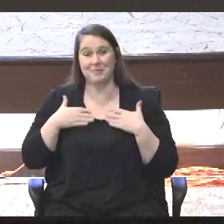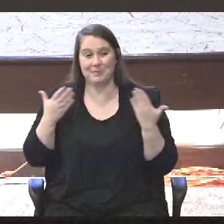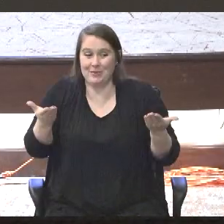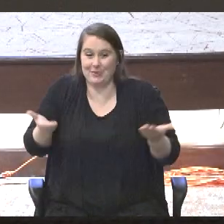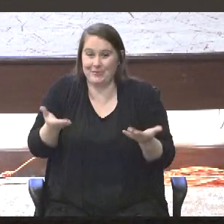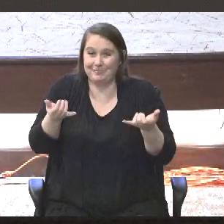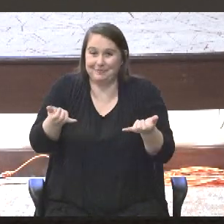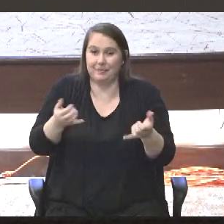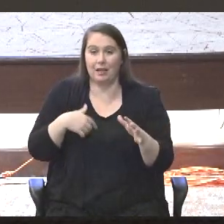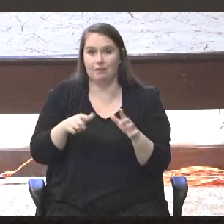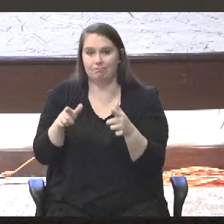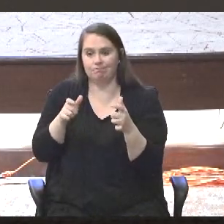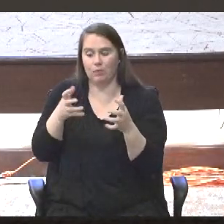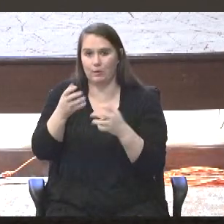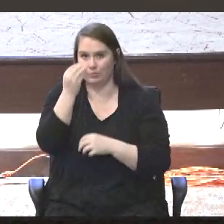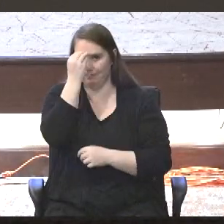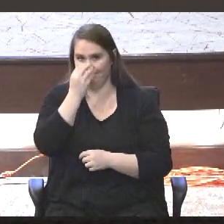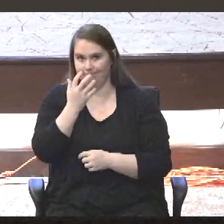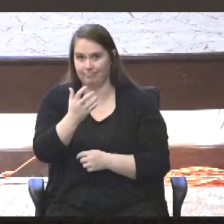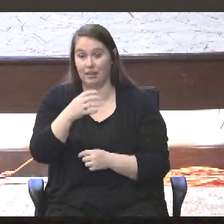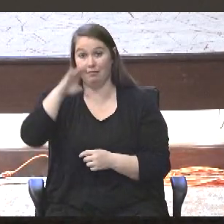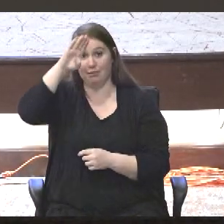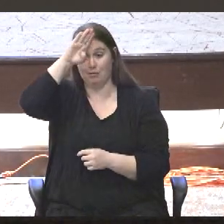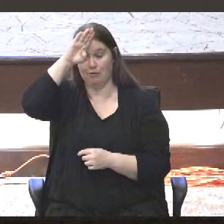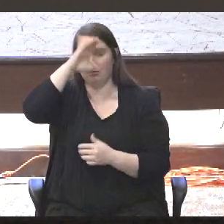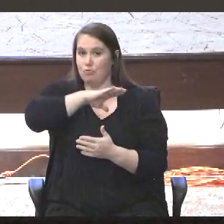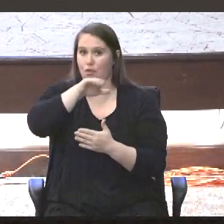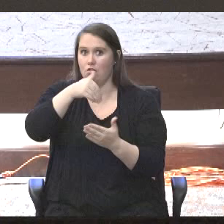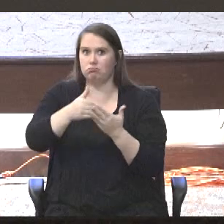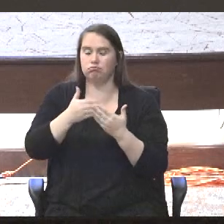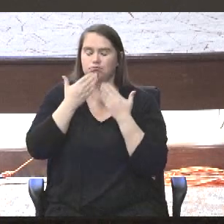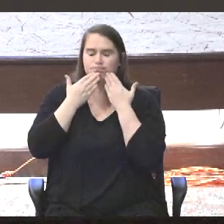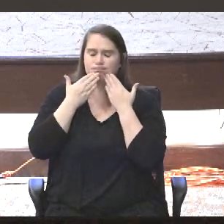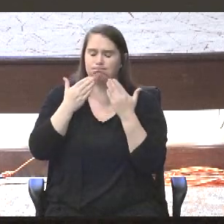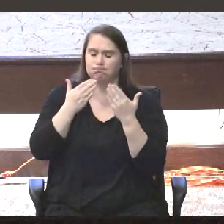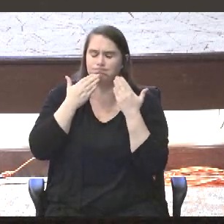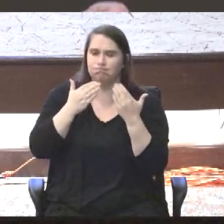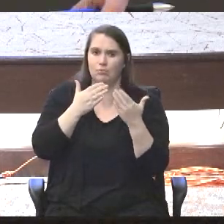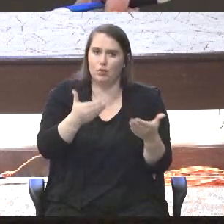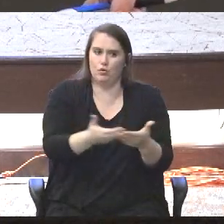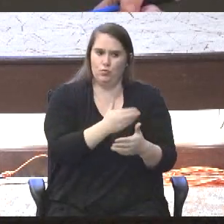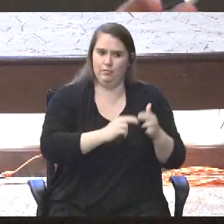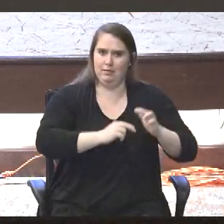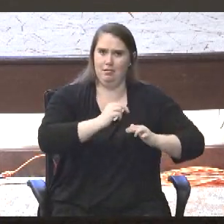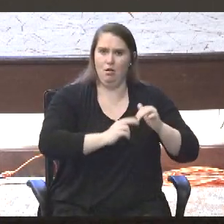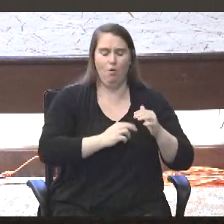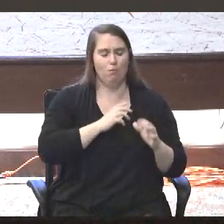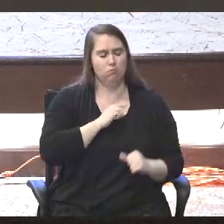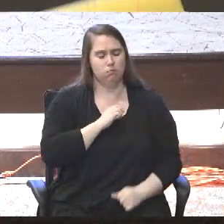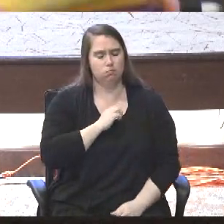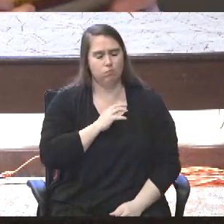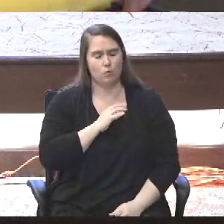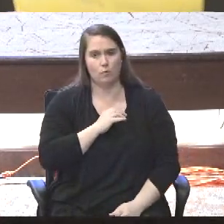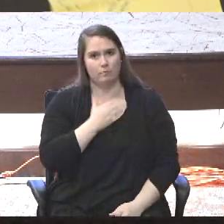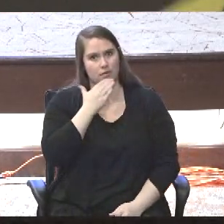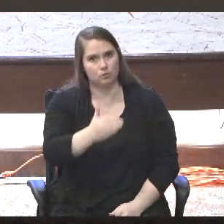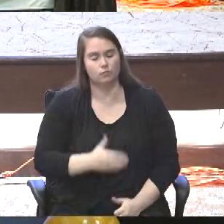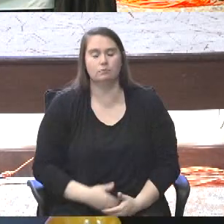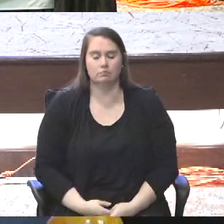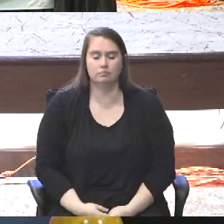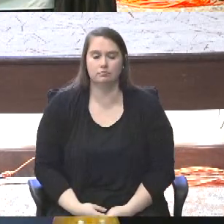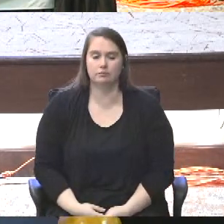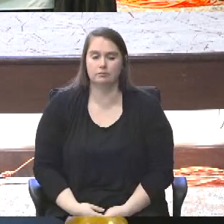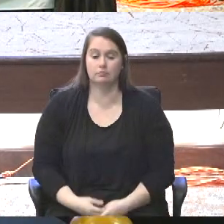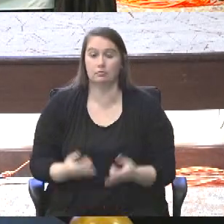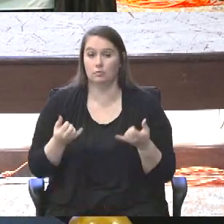say real quick, our firefighters assigned to Station 4 really appreciate that new station as well. They've been very passionate about that, so thank you.